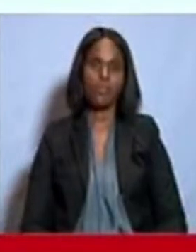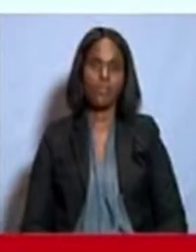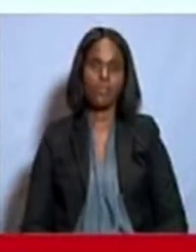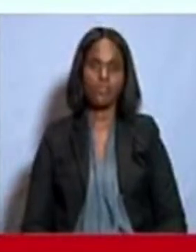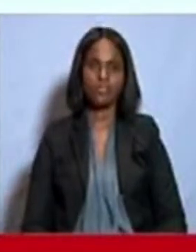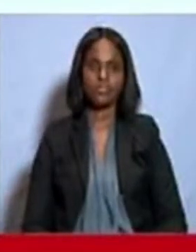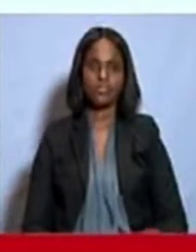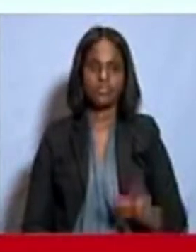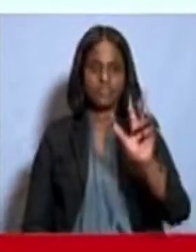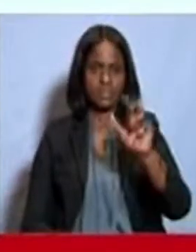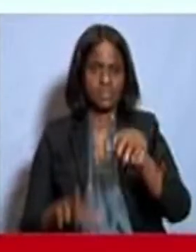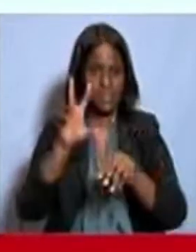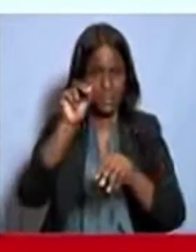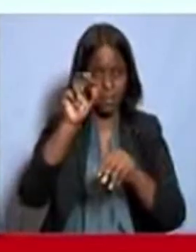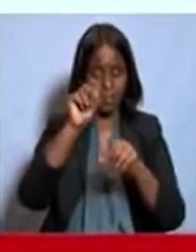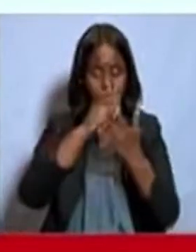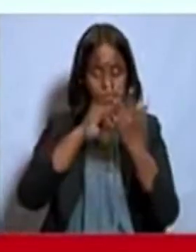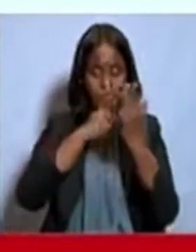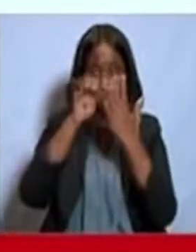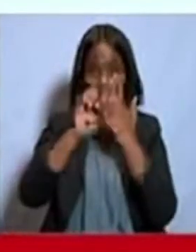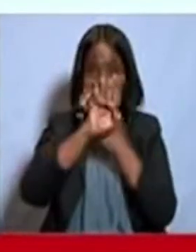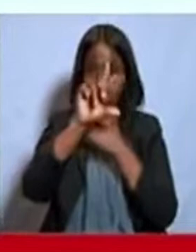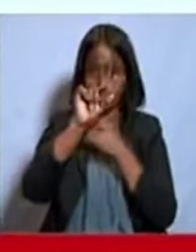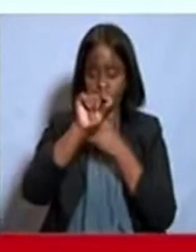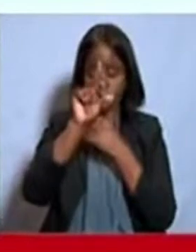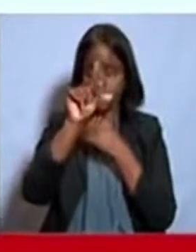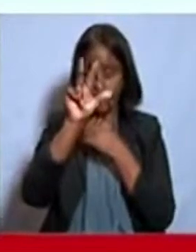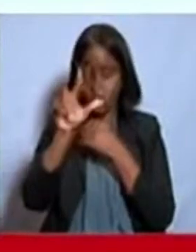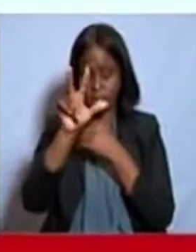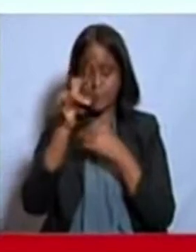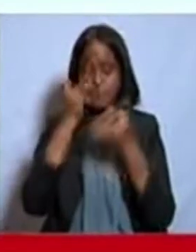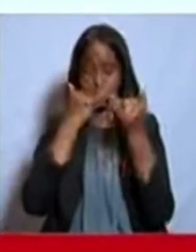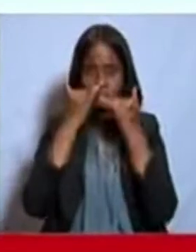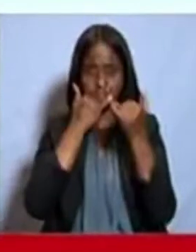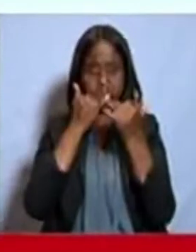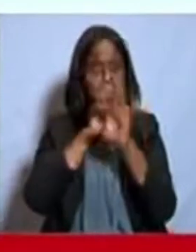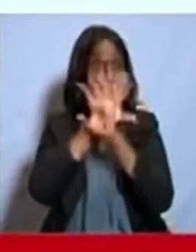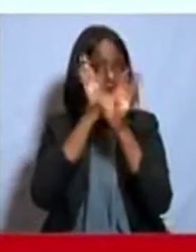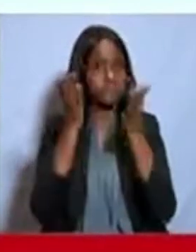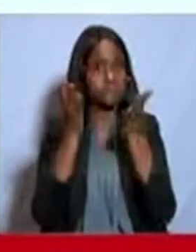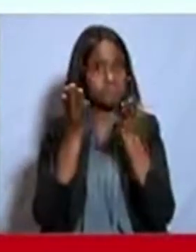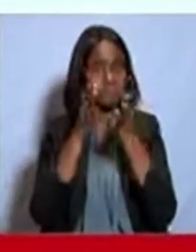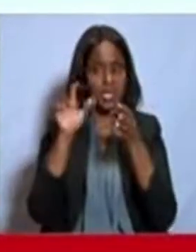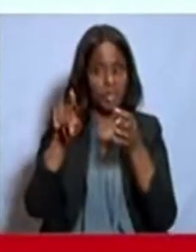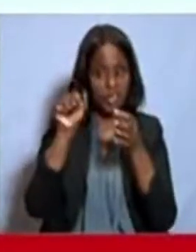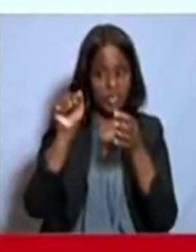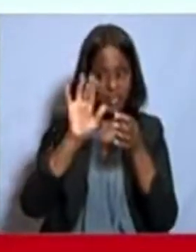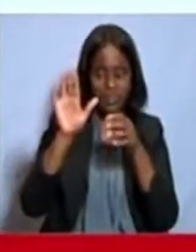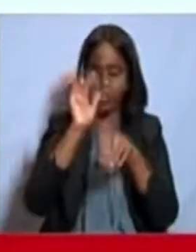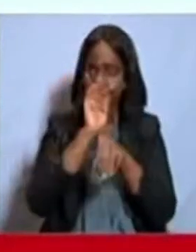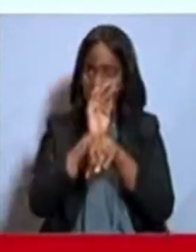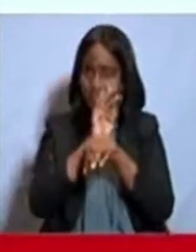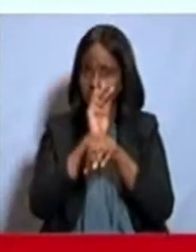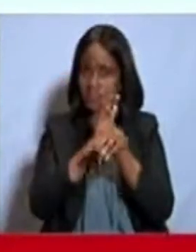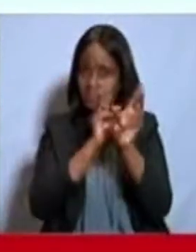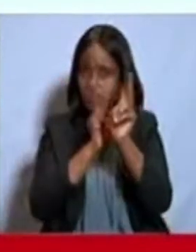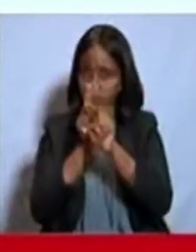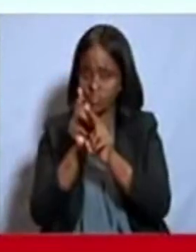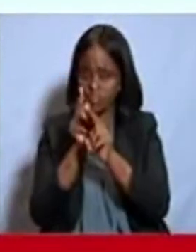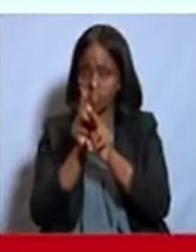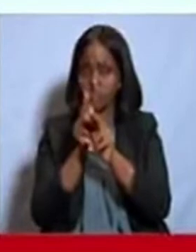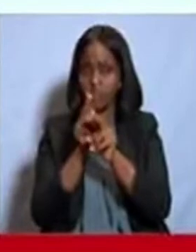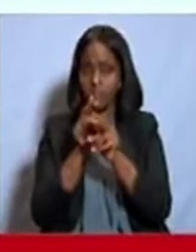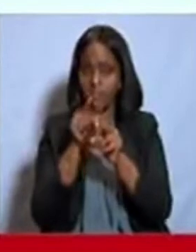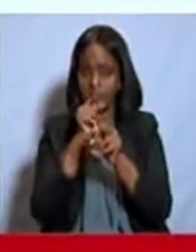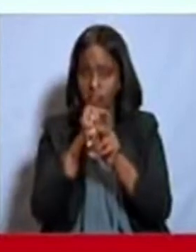As at 30th June 2023, the anomalies had not been corrected. Controlling officer's response was,